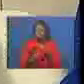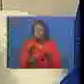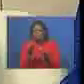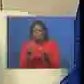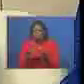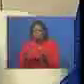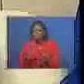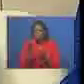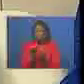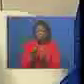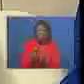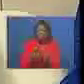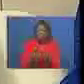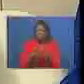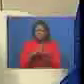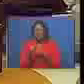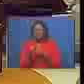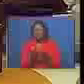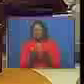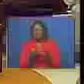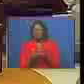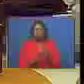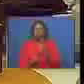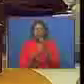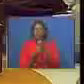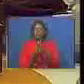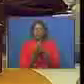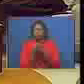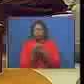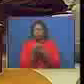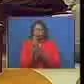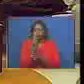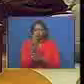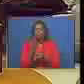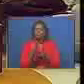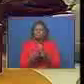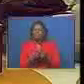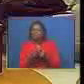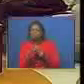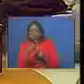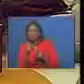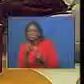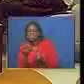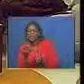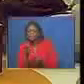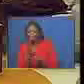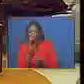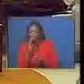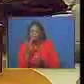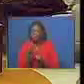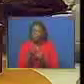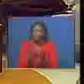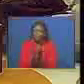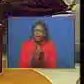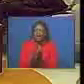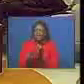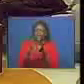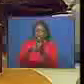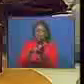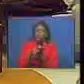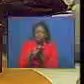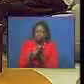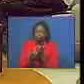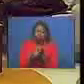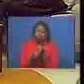for them to begin those business and see them grow so that they can now go to either micro finance or a bank to get a loan to upscale those businesses